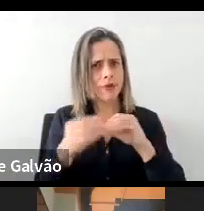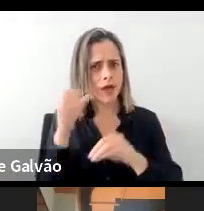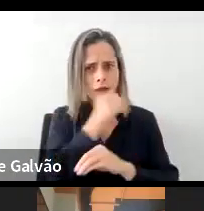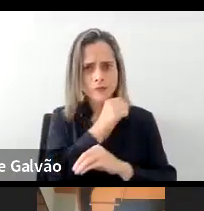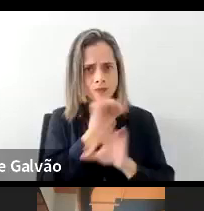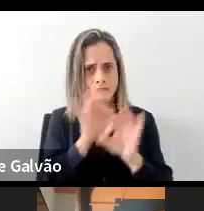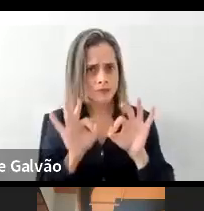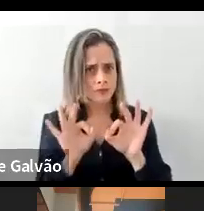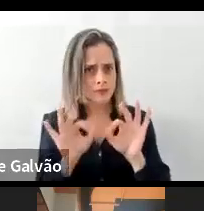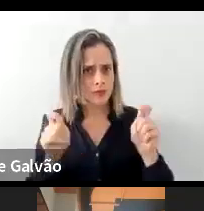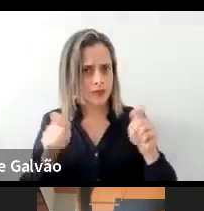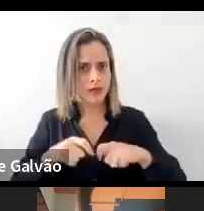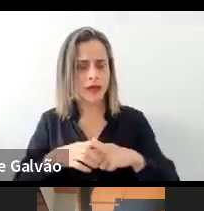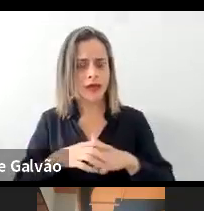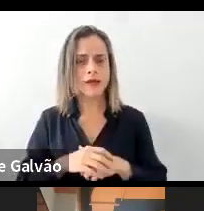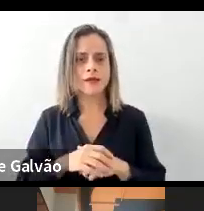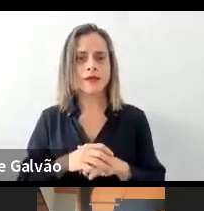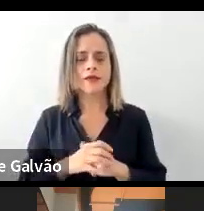If I go to my